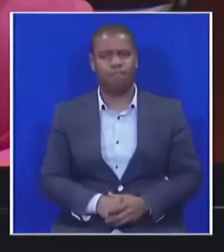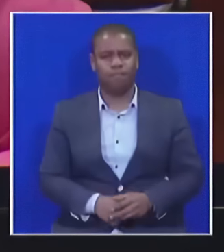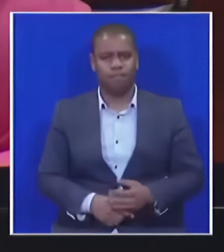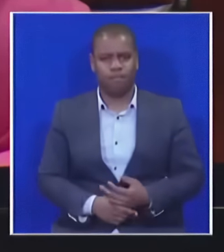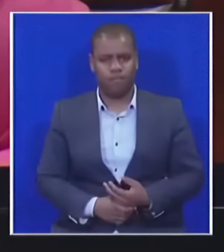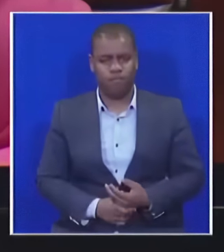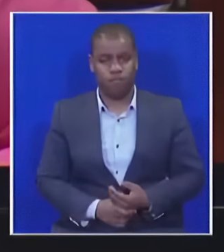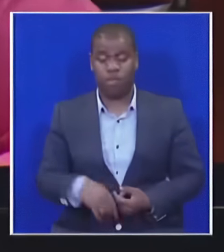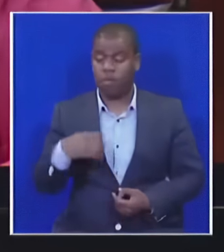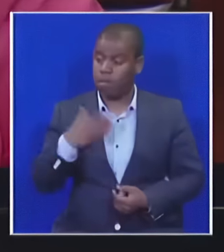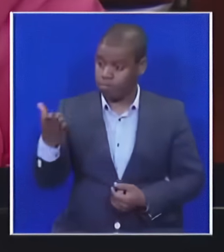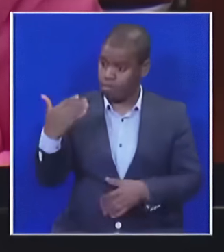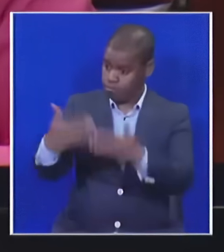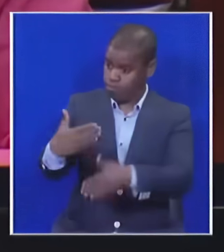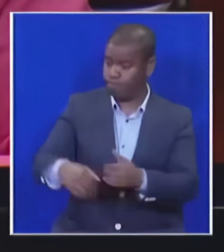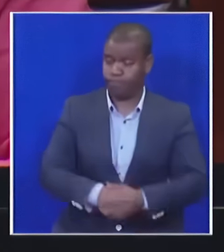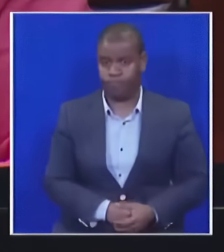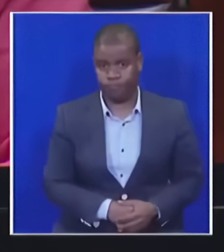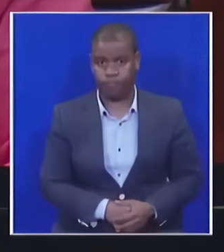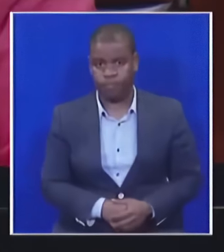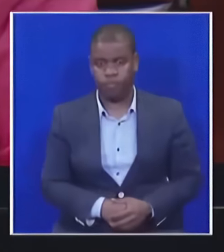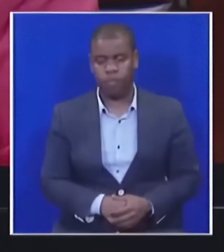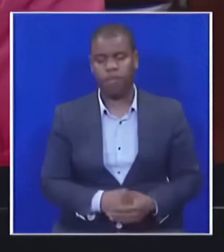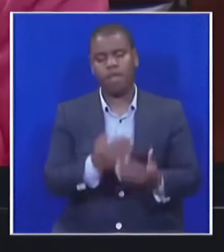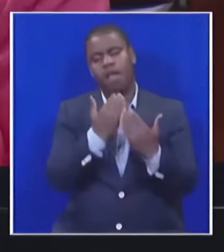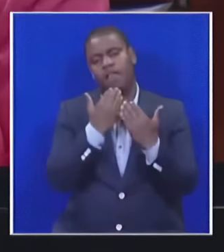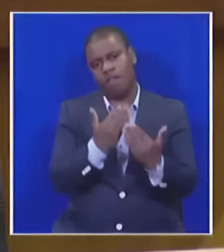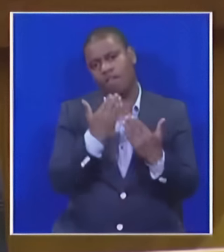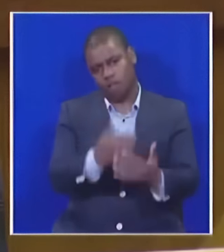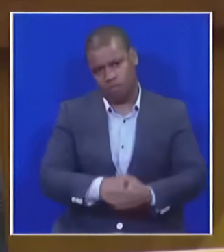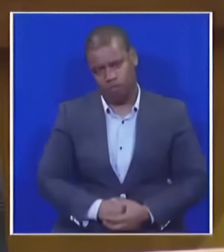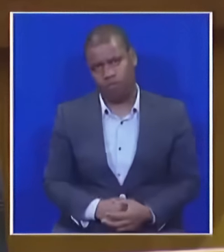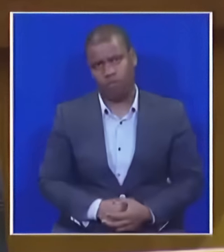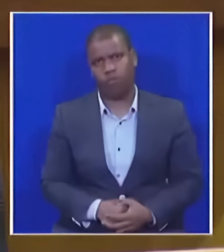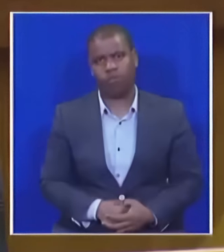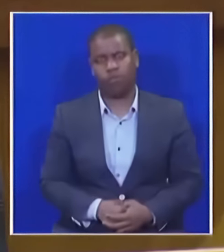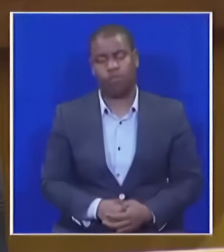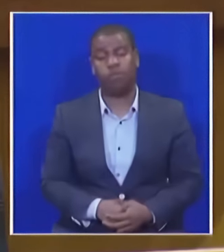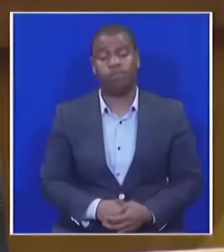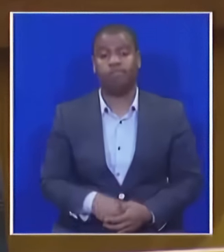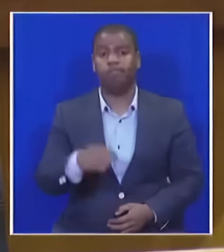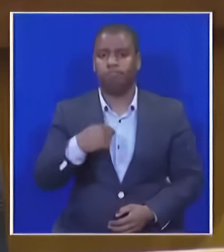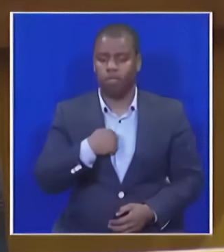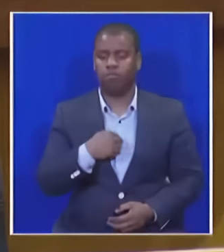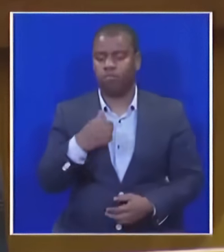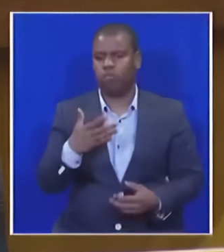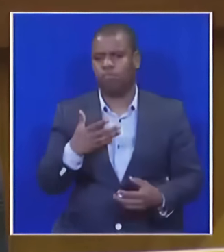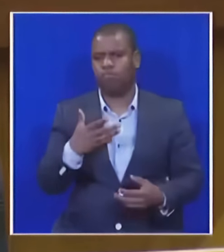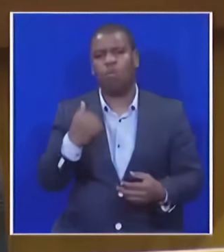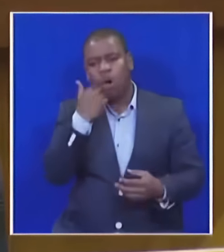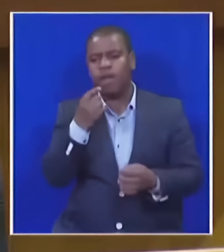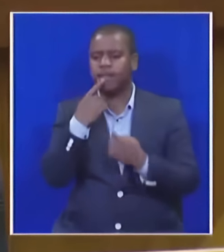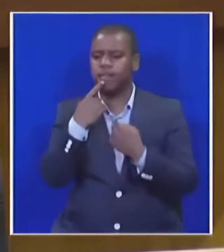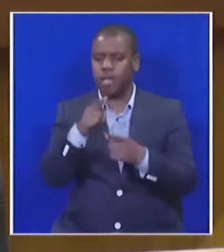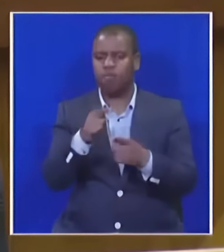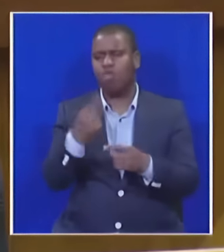Continue, Honorable Malema. Thank you very much. We must confess that in 2 years in